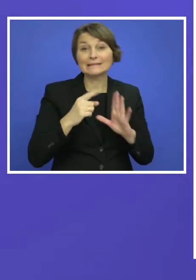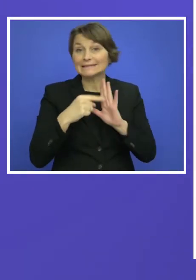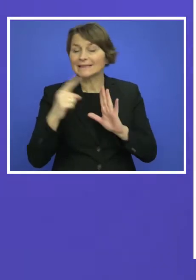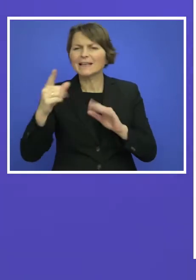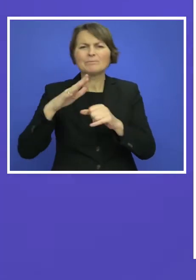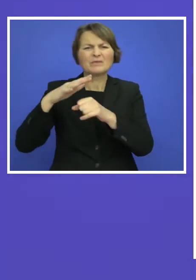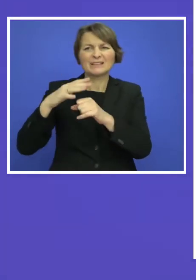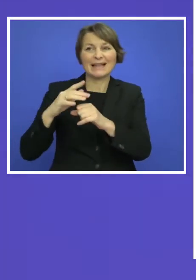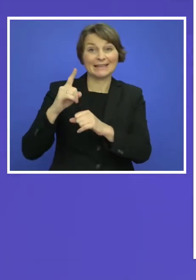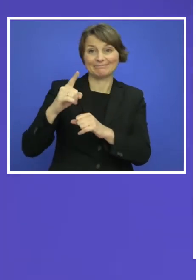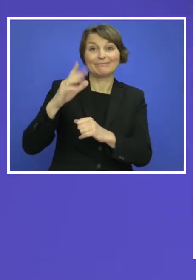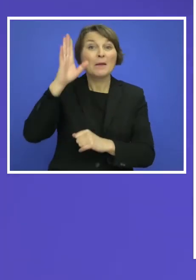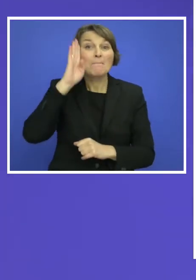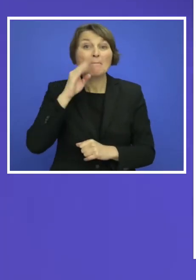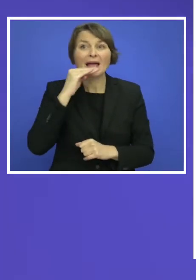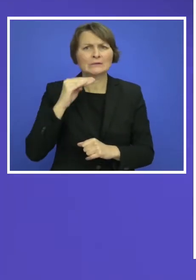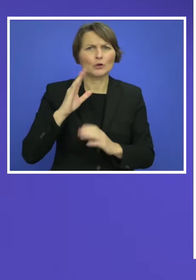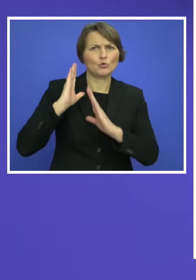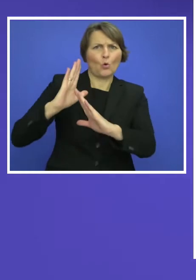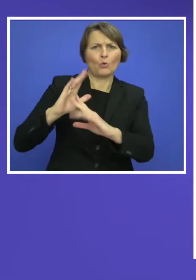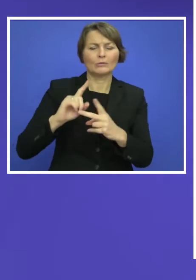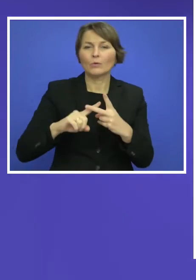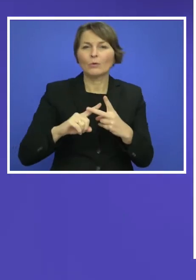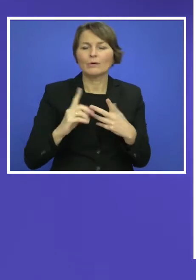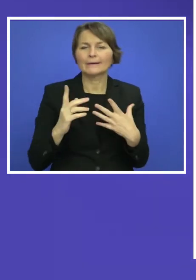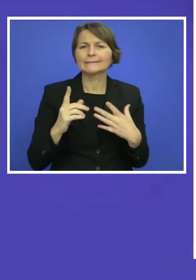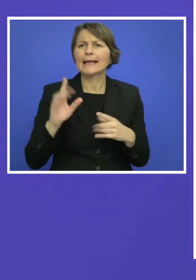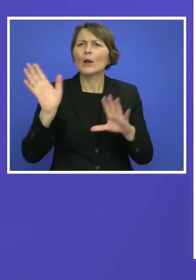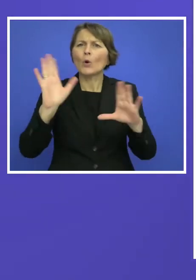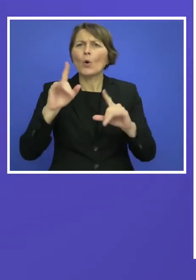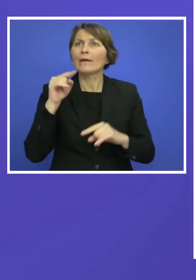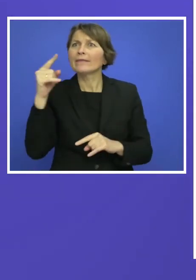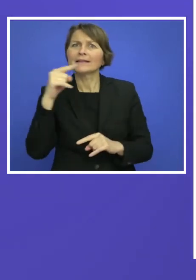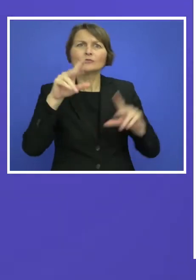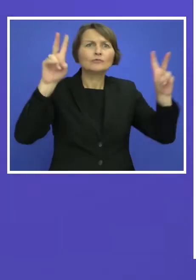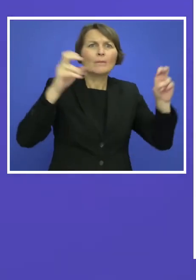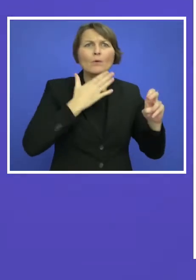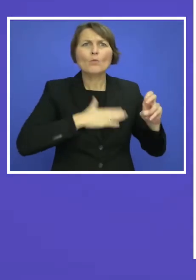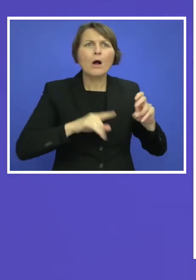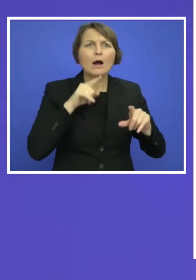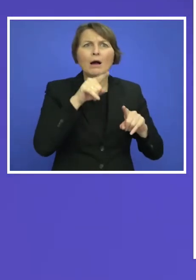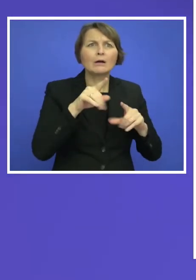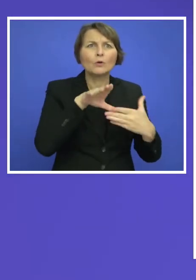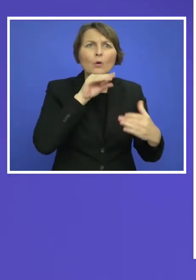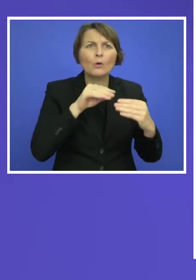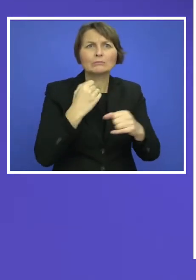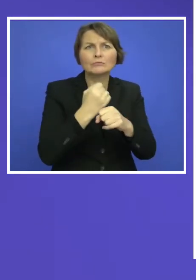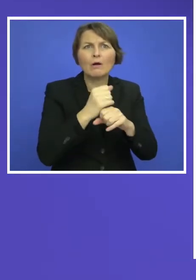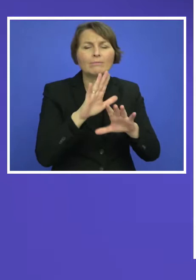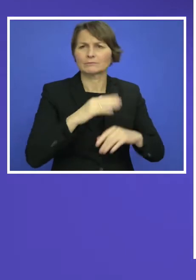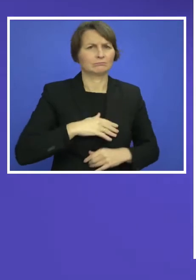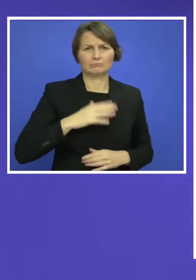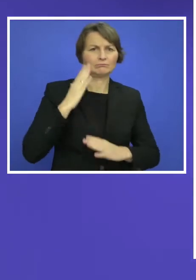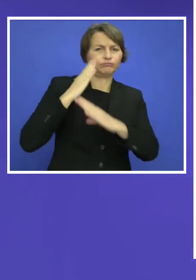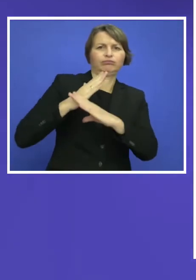towards choosing some easy careers with no big challenges like education, geography, and history,